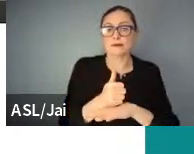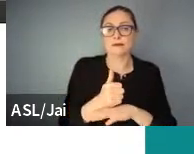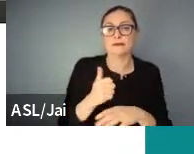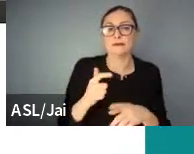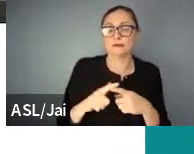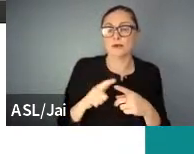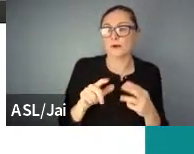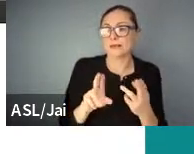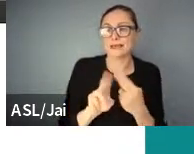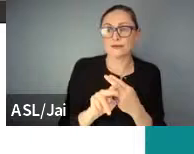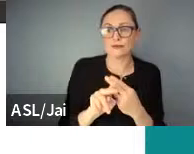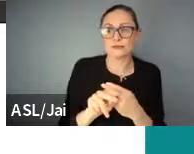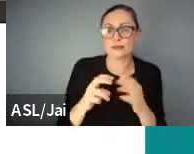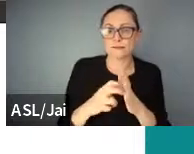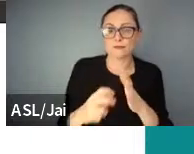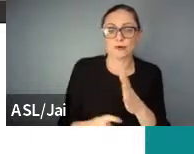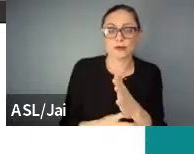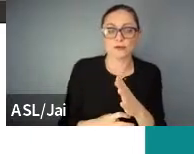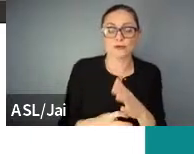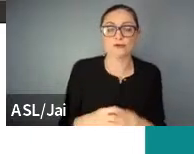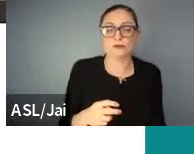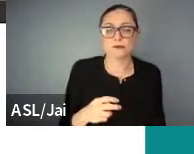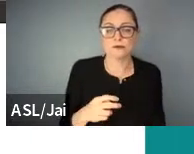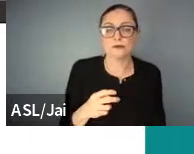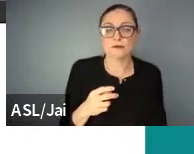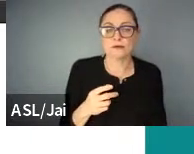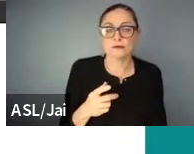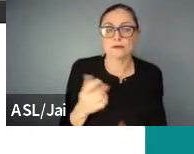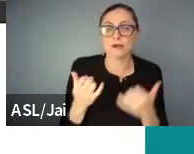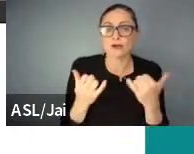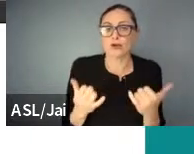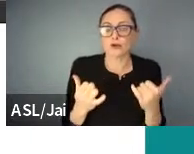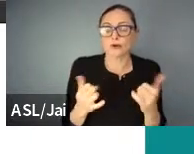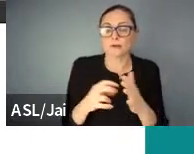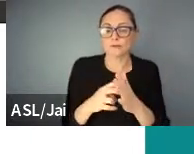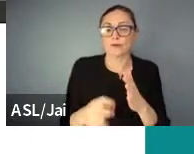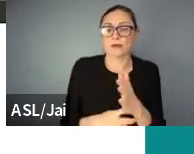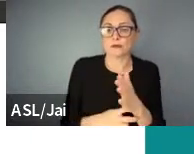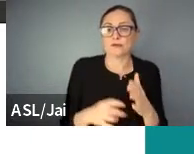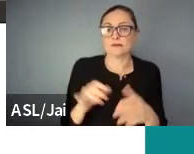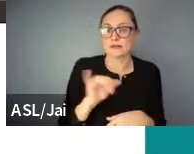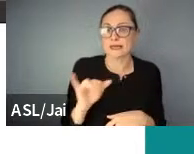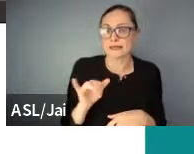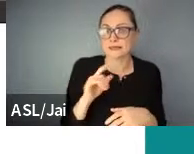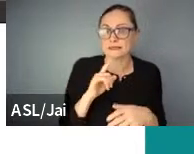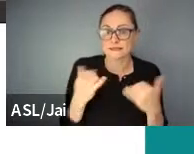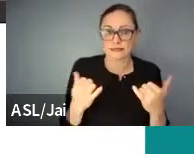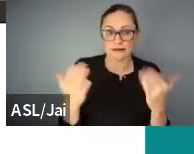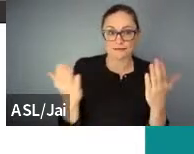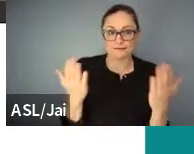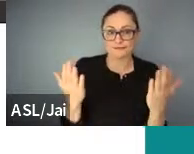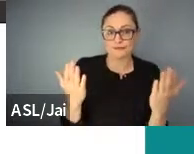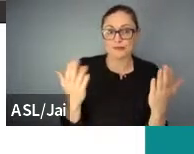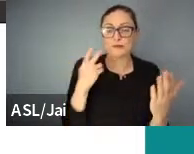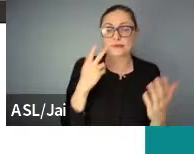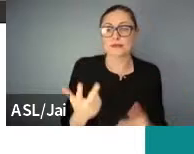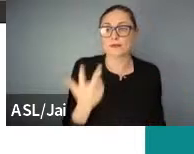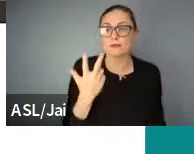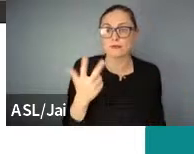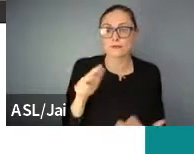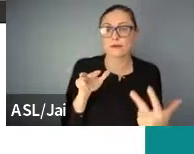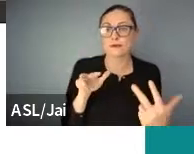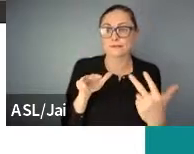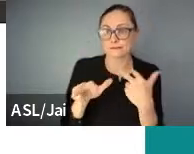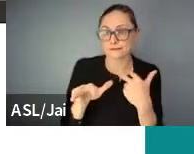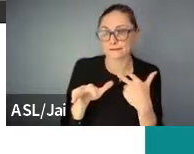bridge, the cross section of the current bridge as it sits today. You can see there are 3 through lanes of